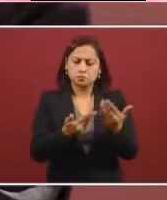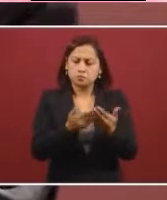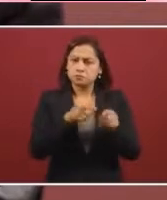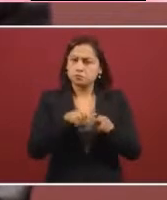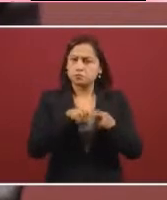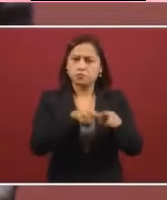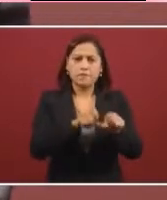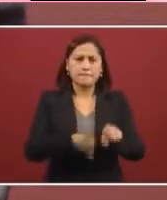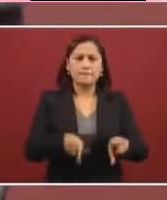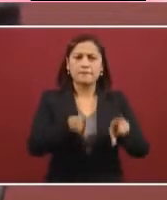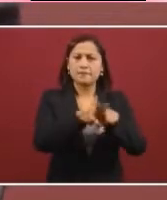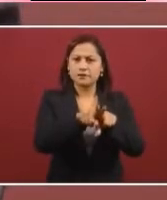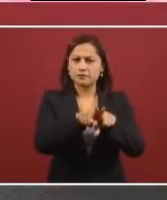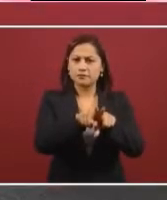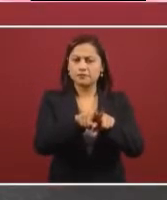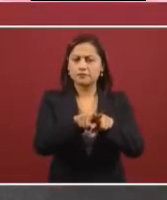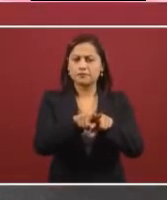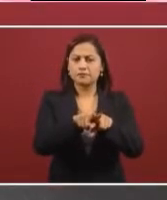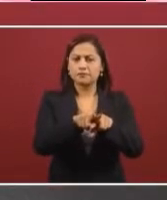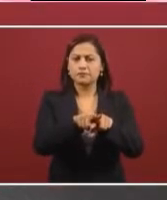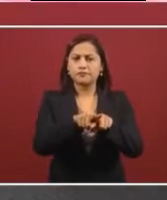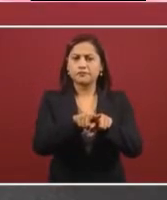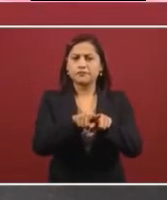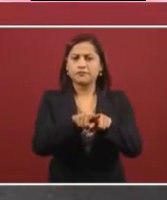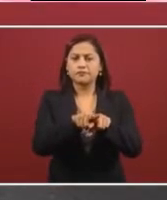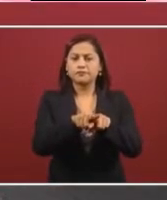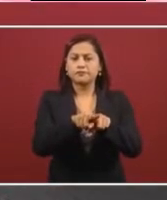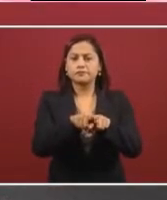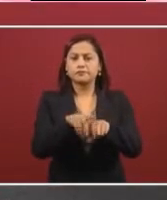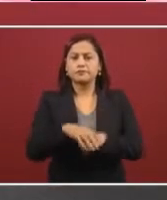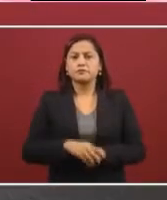continue, and they will continue to do it.